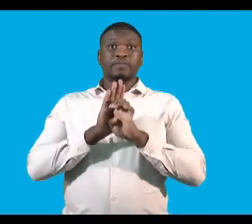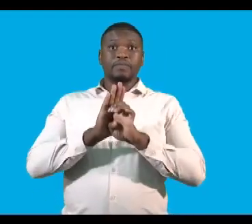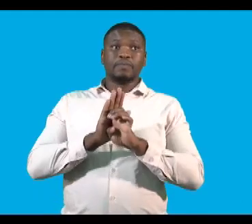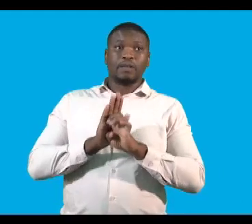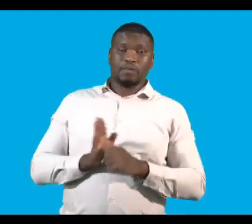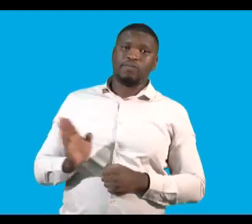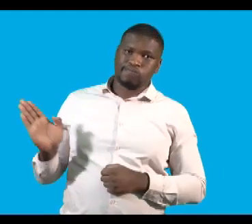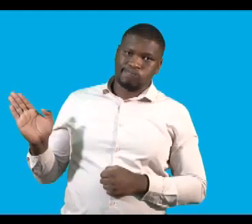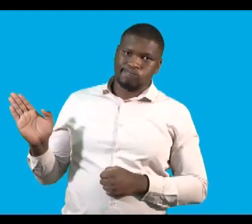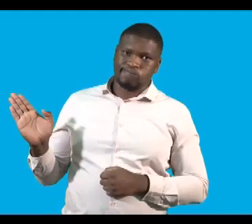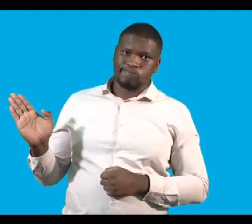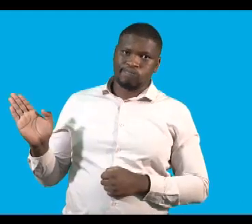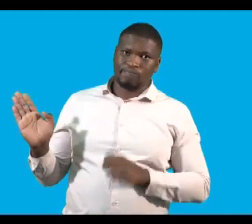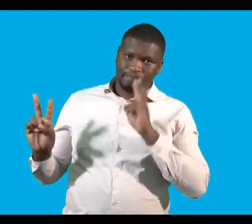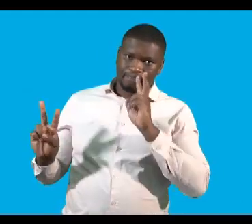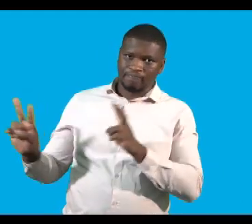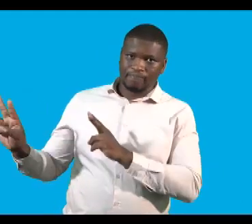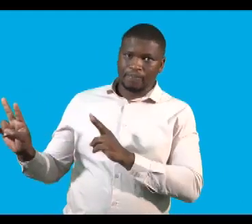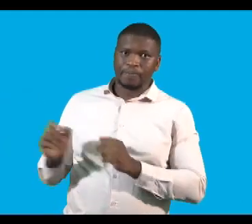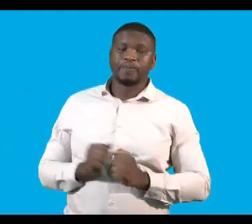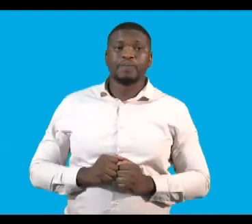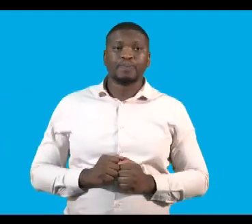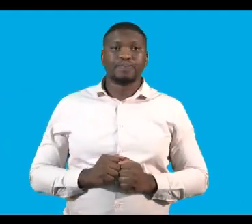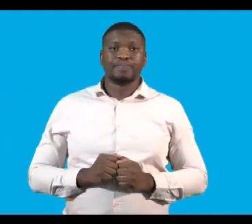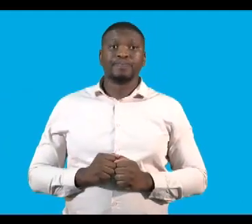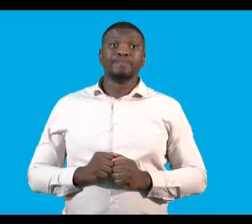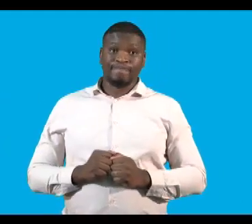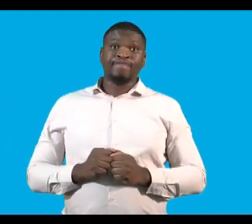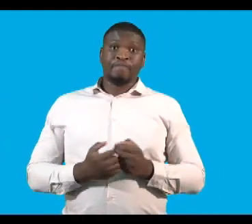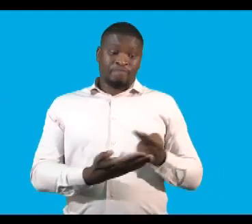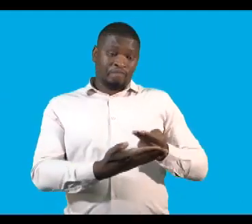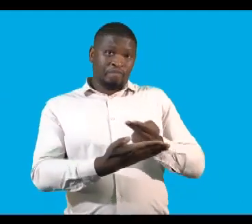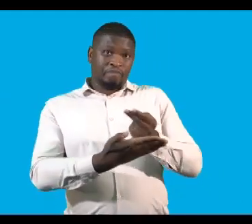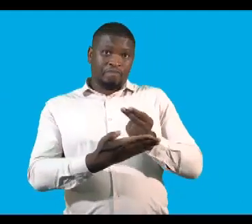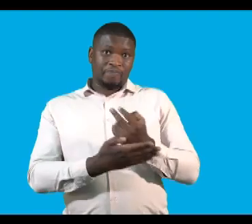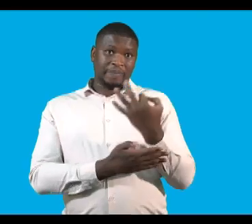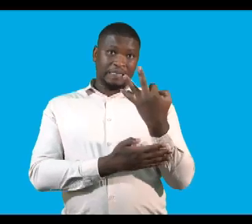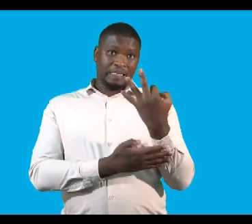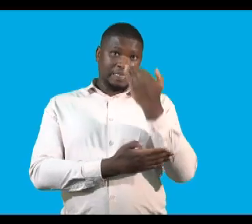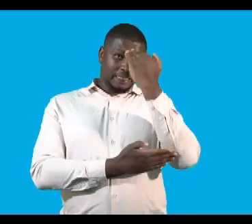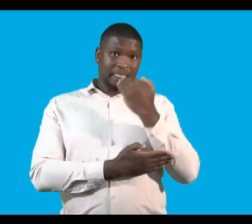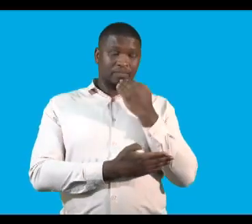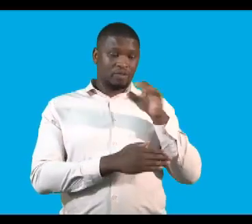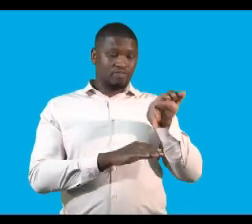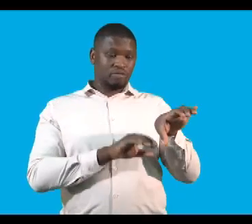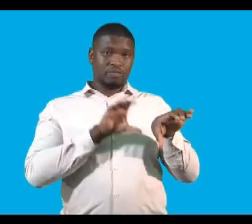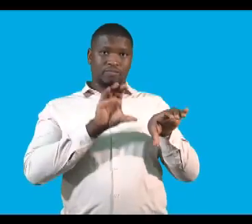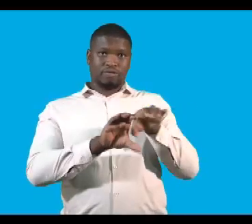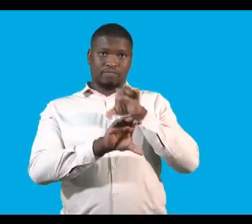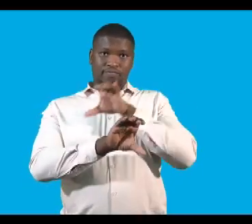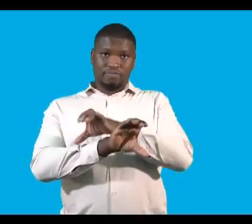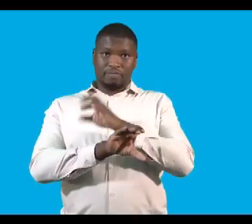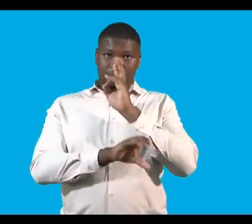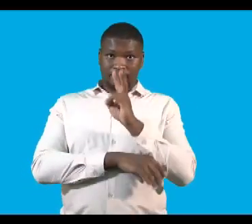This is our example, so let's go and take a look. We have a cartoon. It has 3 frames, as you can see that they